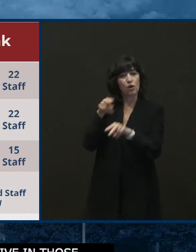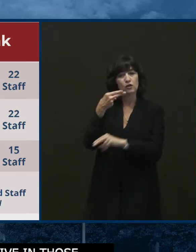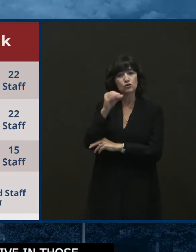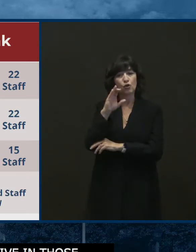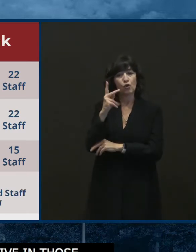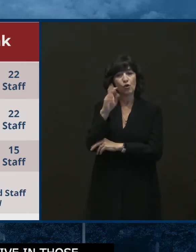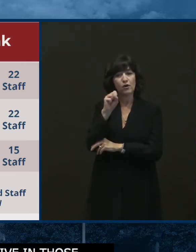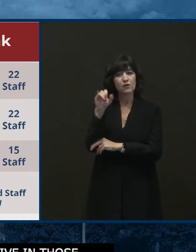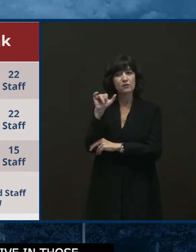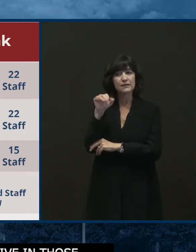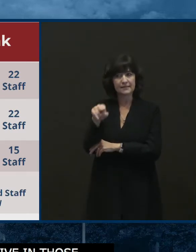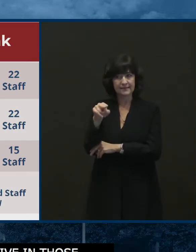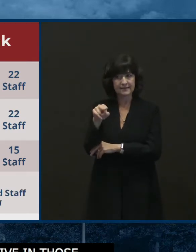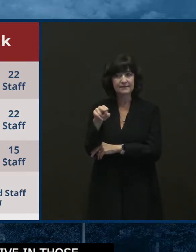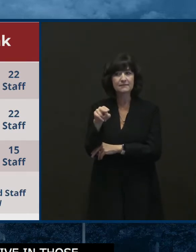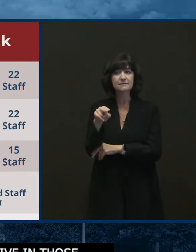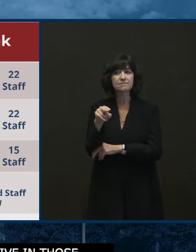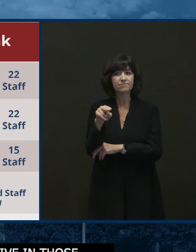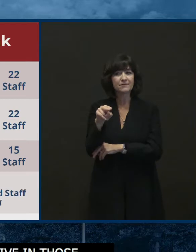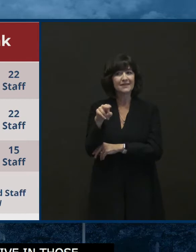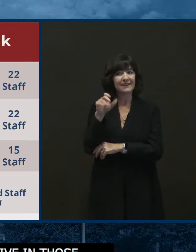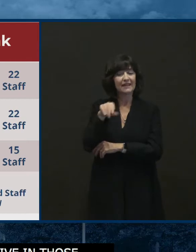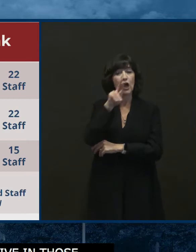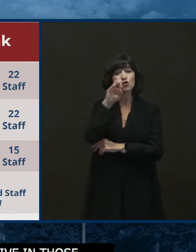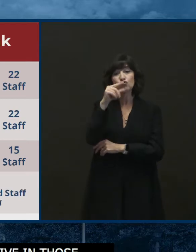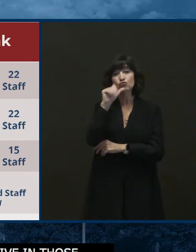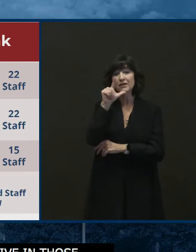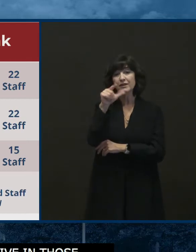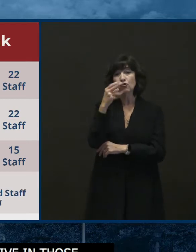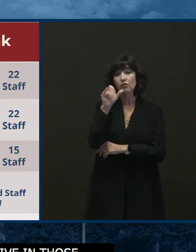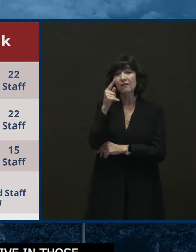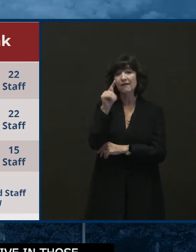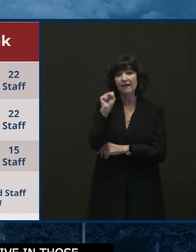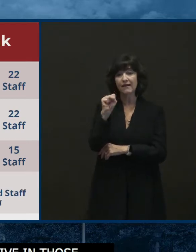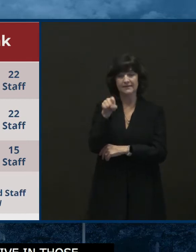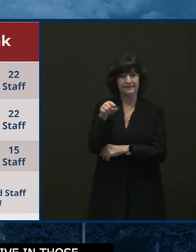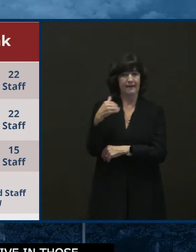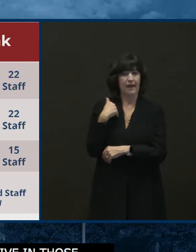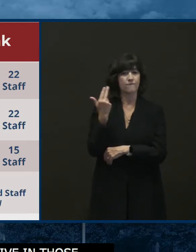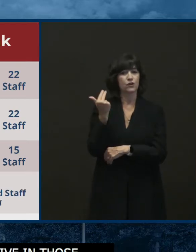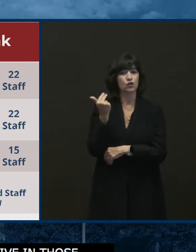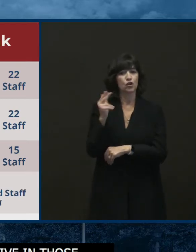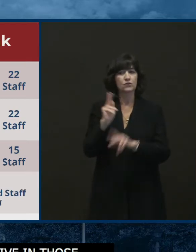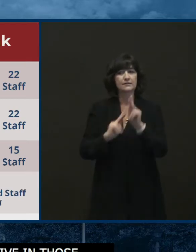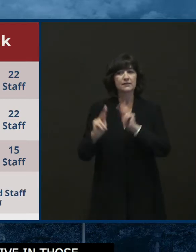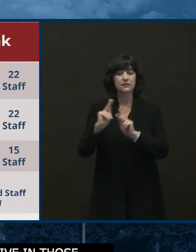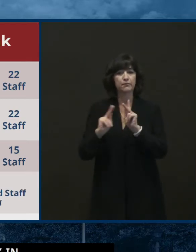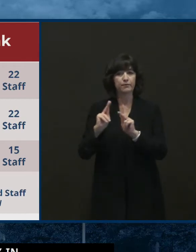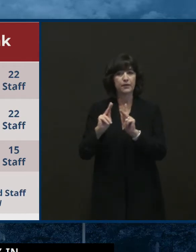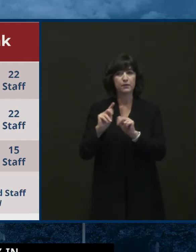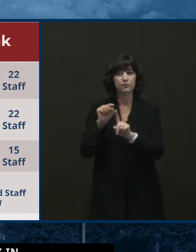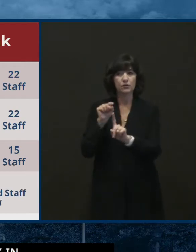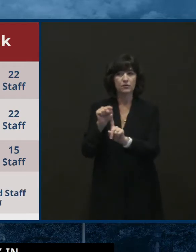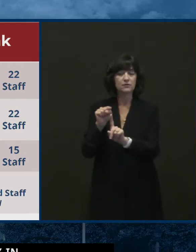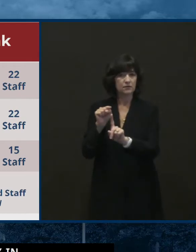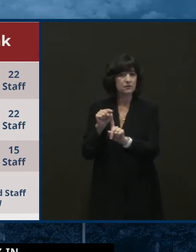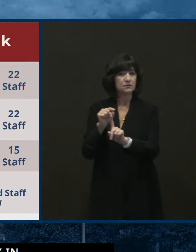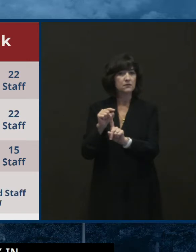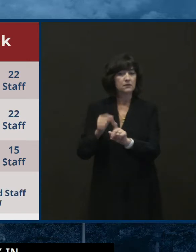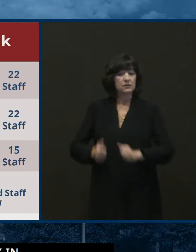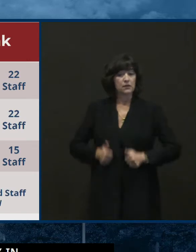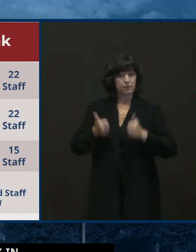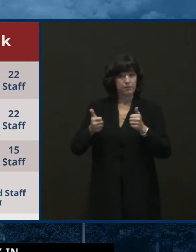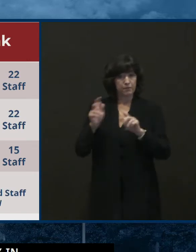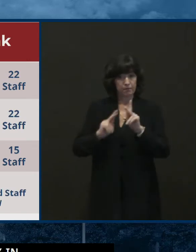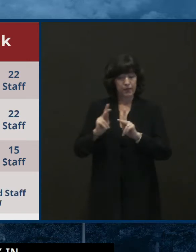Healthcare and Rehabilitation Center, which has a total of 13 residents and staff who are positive. One thing I did want to point